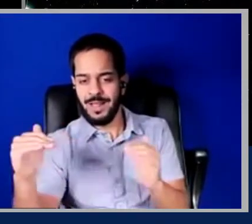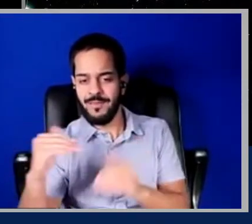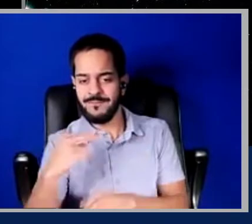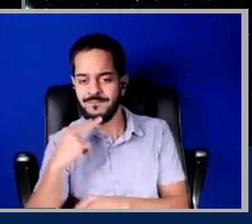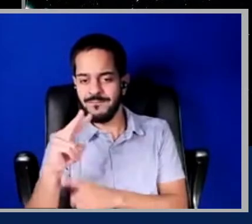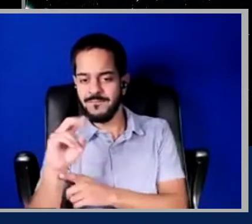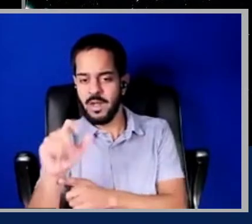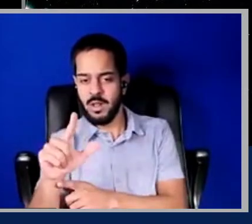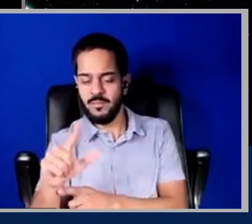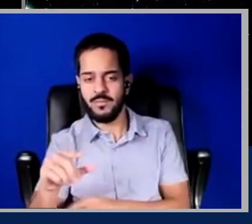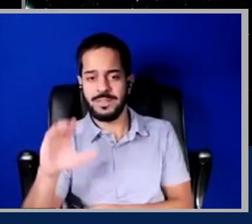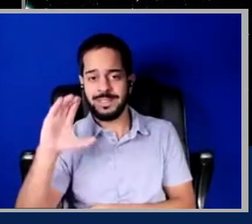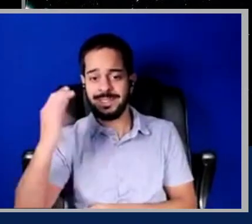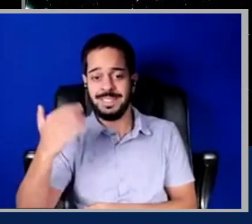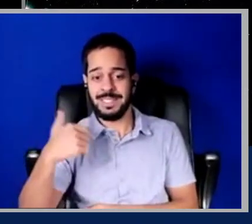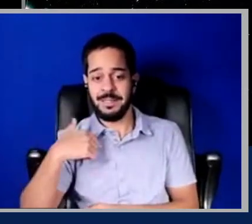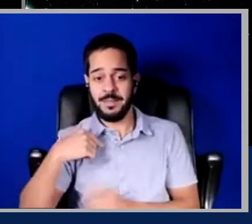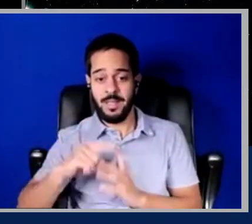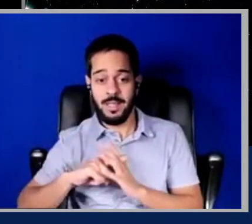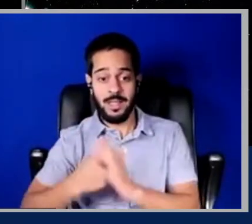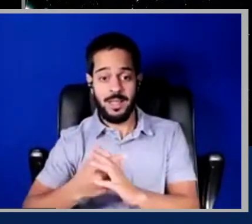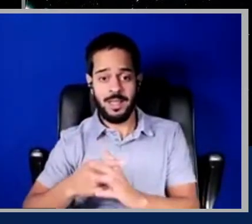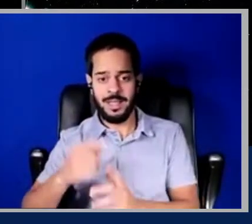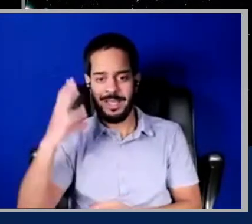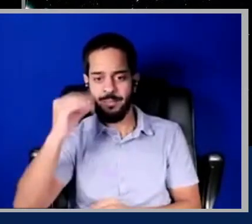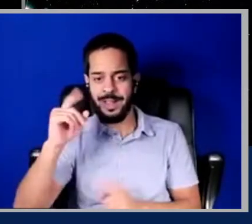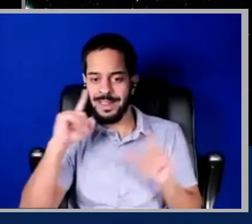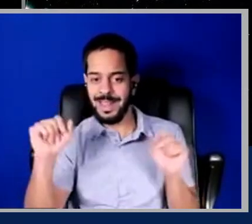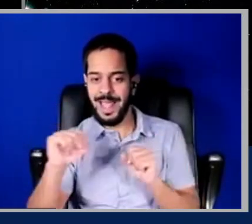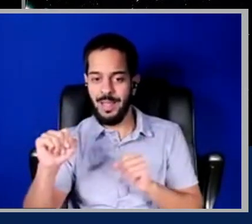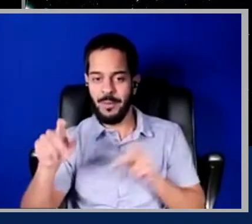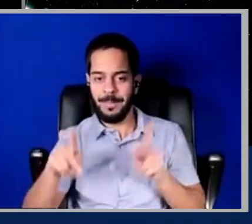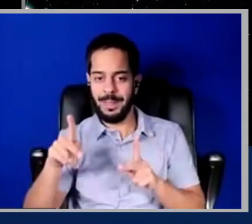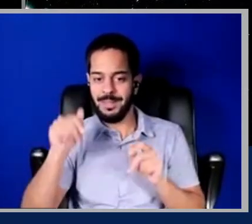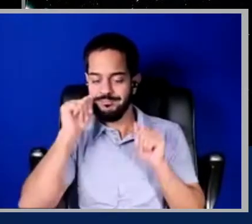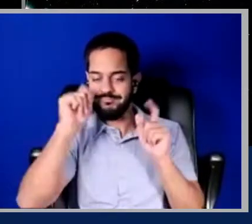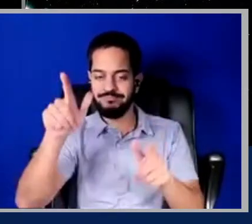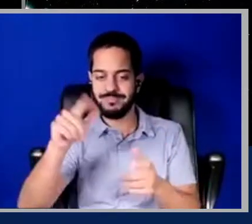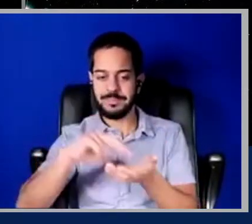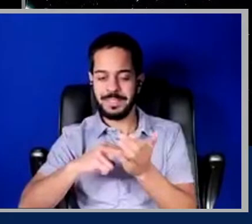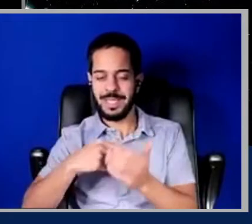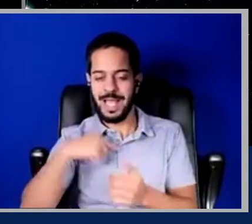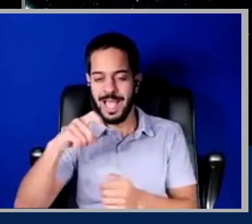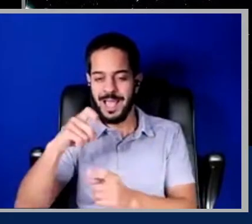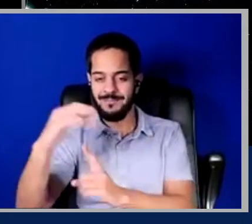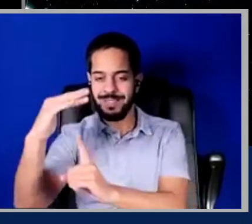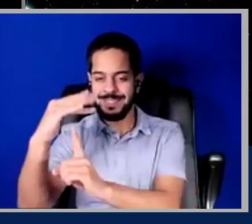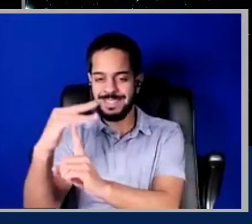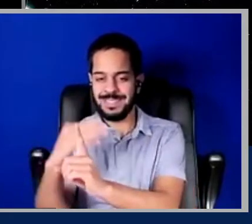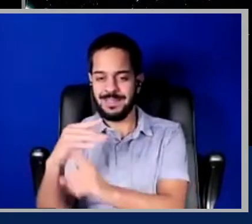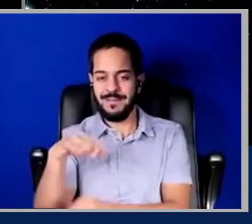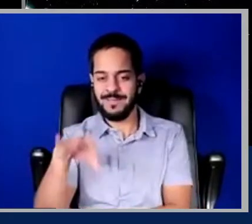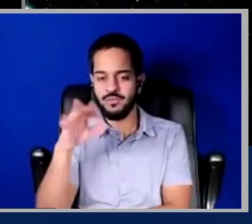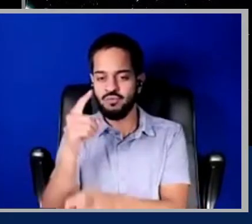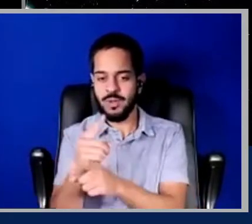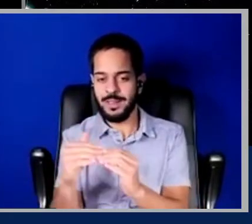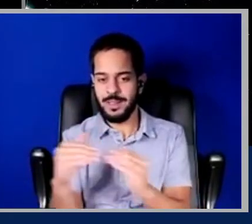opera jumping in all of a sudden was a little loud for some people, so we'll find the right level for this. Here we go.